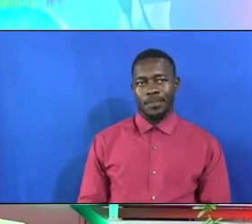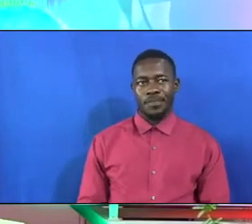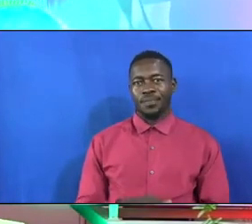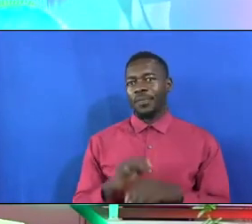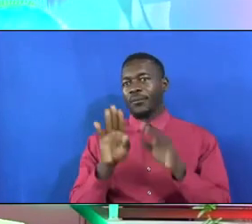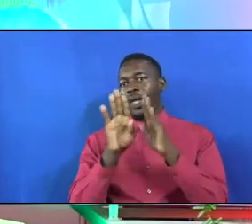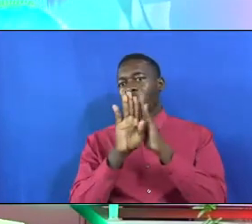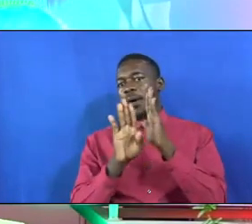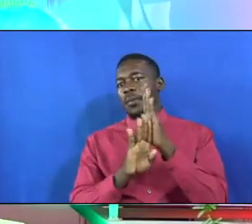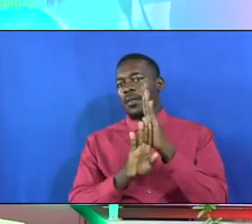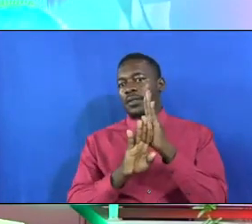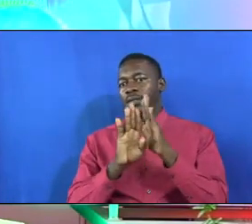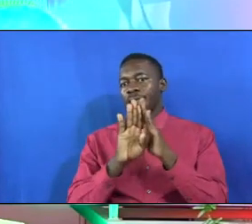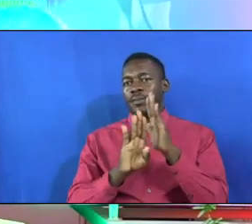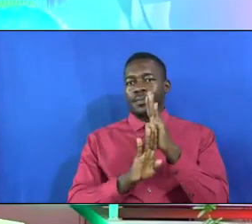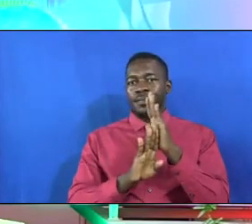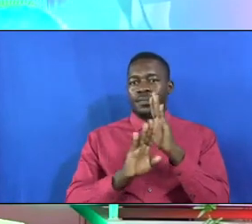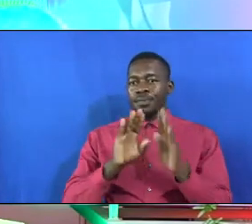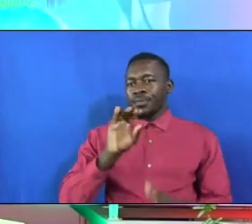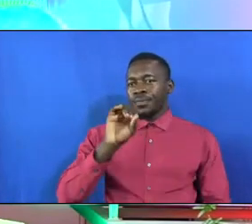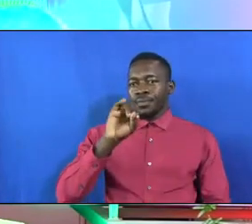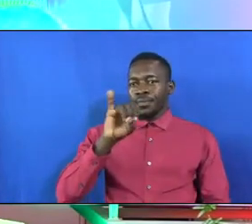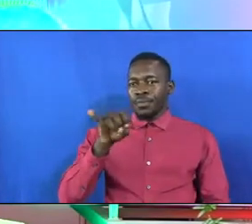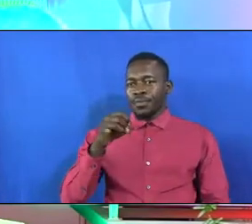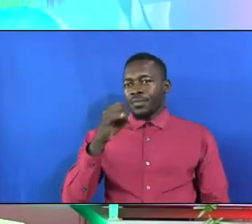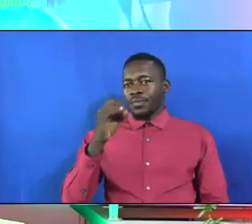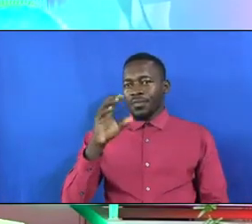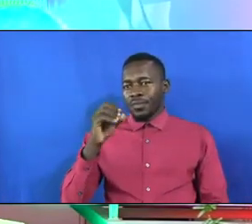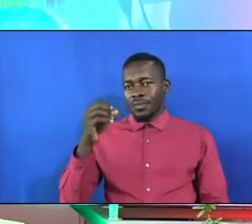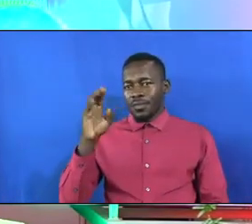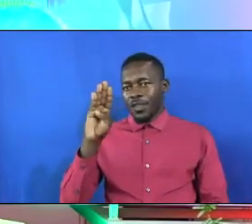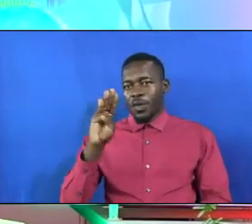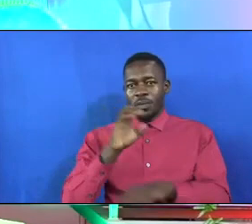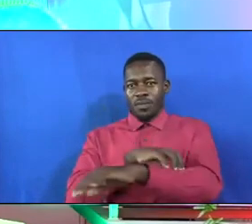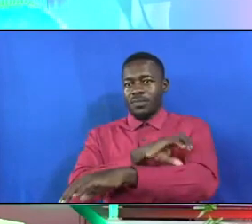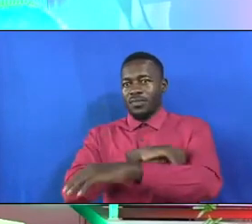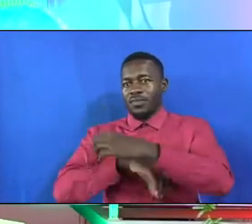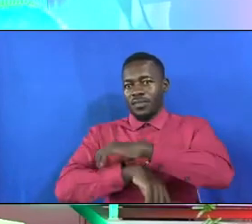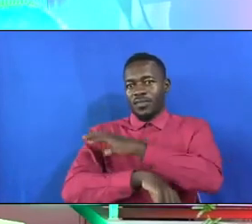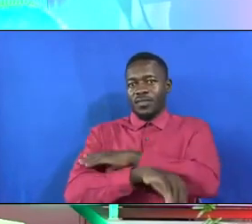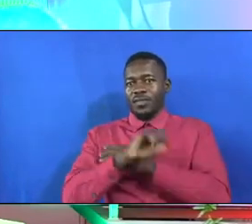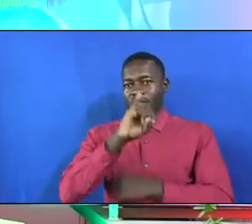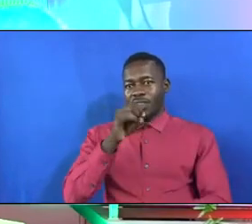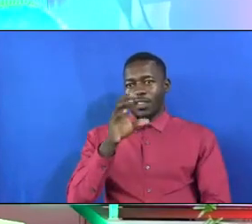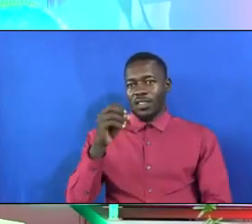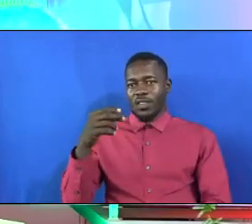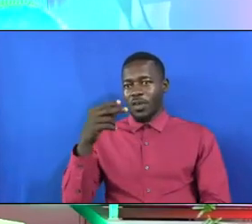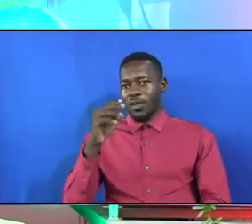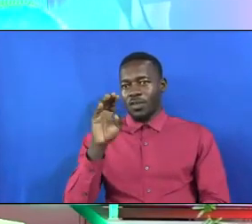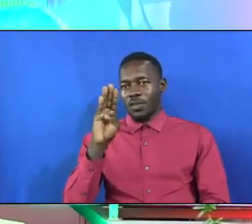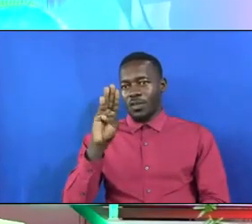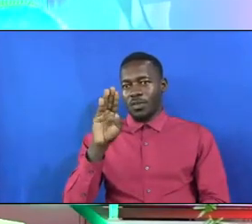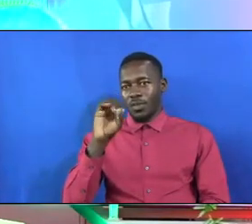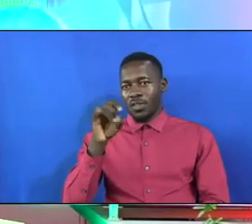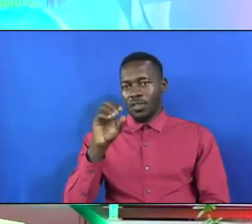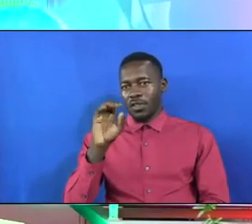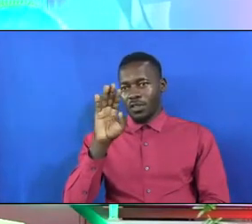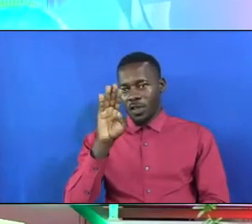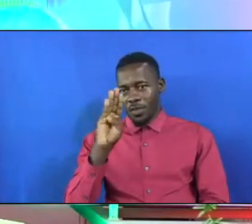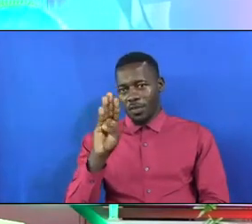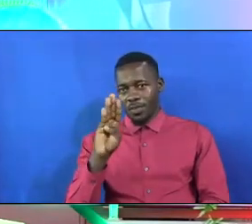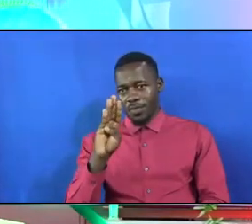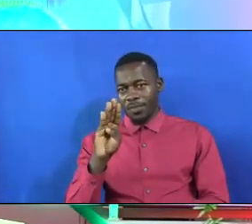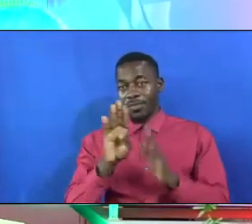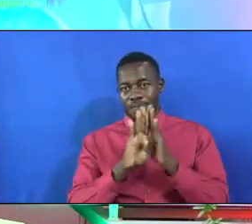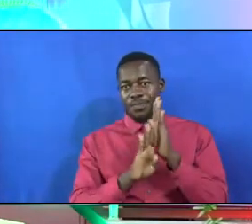The book of Job 28:28 tells us that the fear of God is to shun evil. The fear